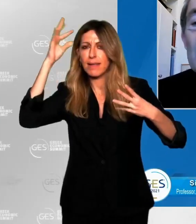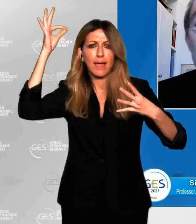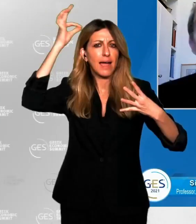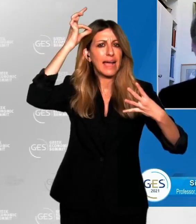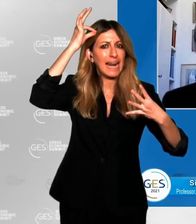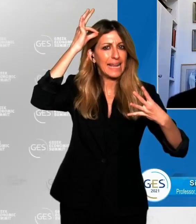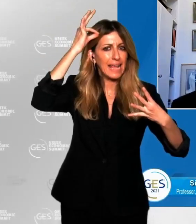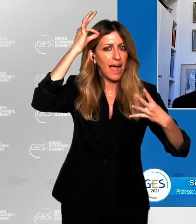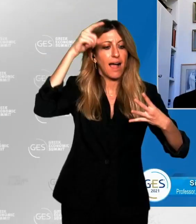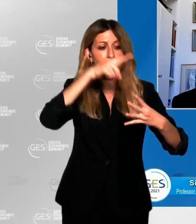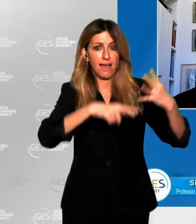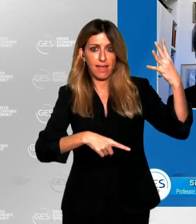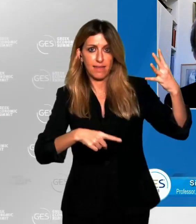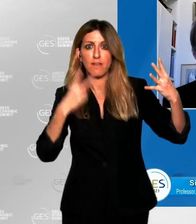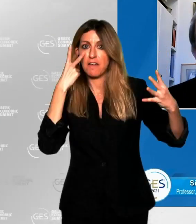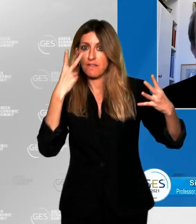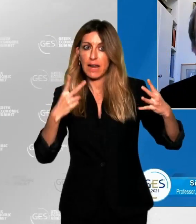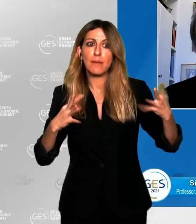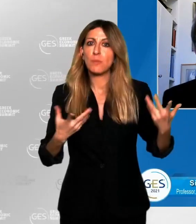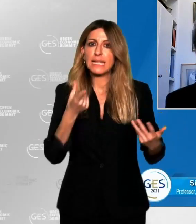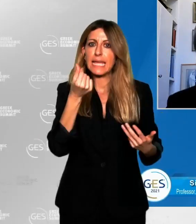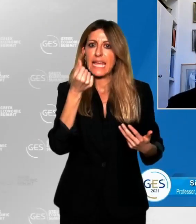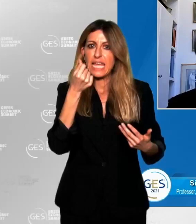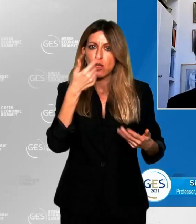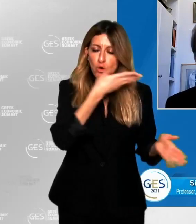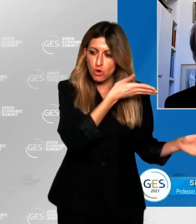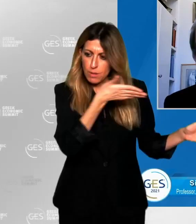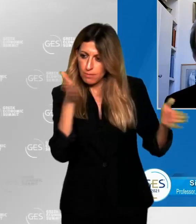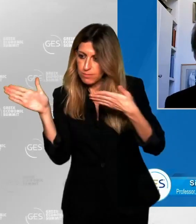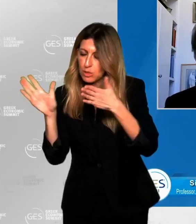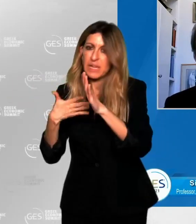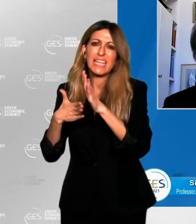service societies. Now,